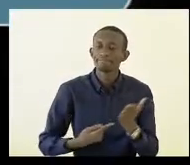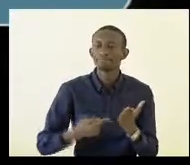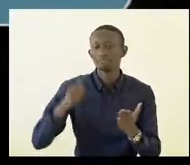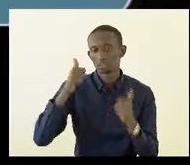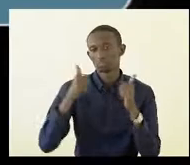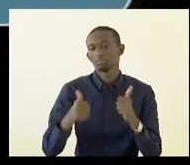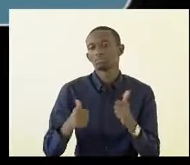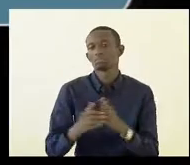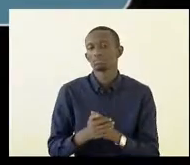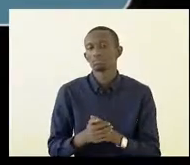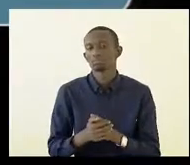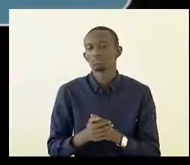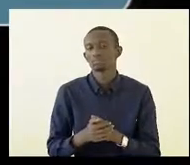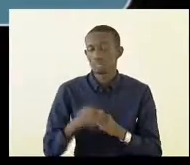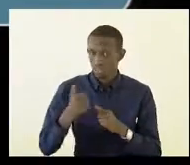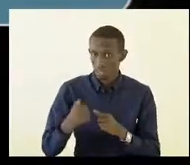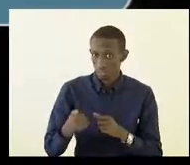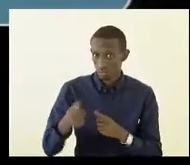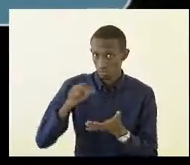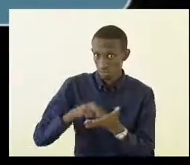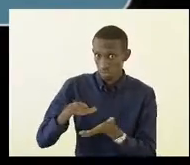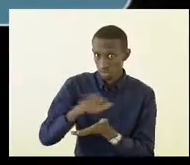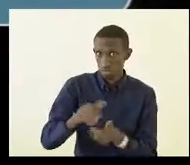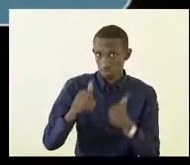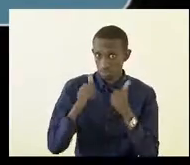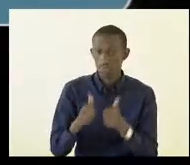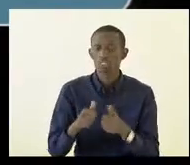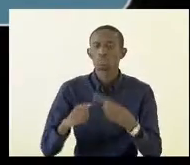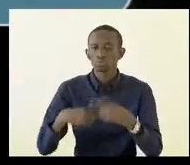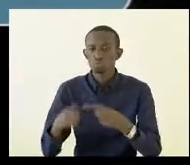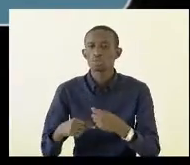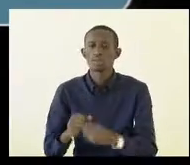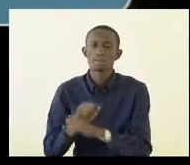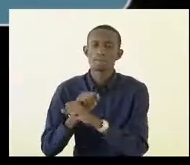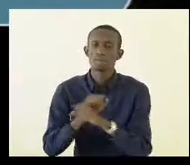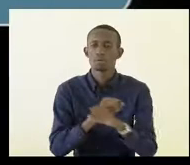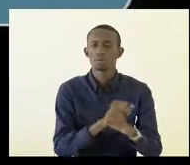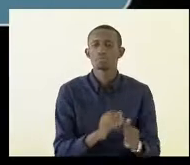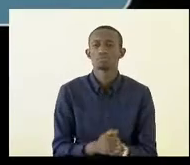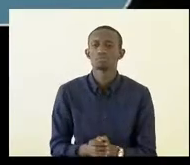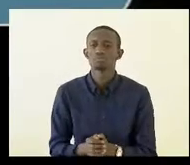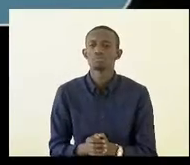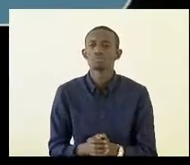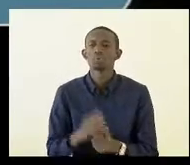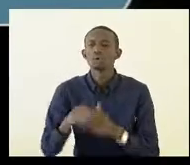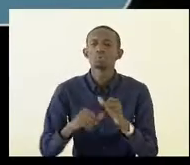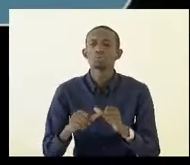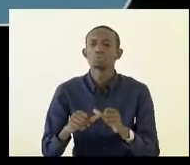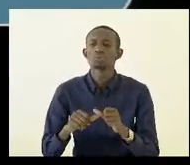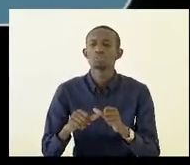and be in position to still keep in the central focal point? What about the cultural